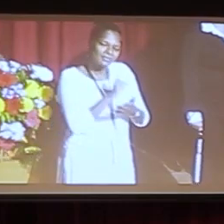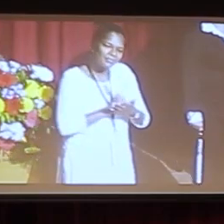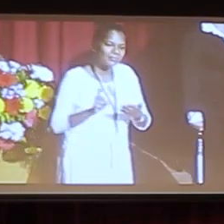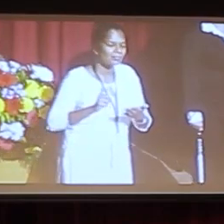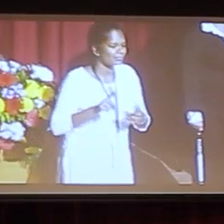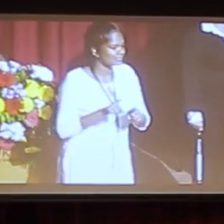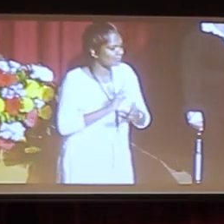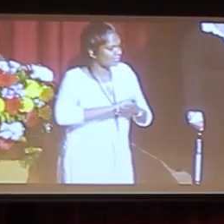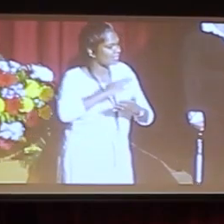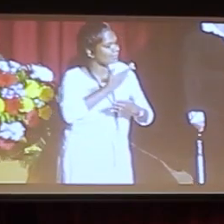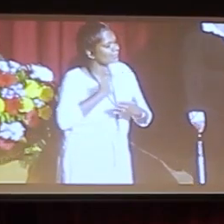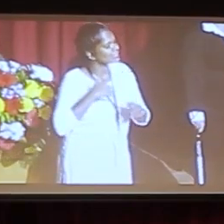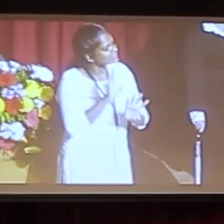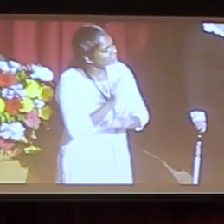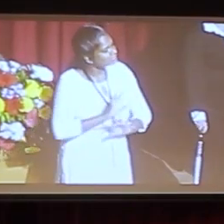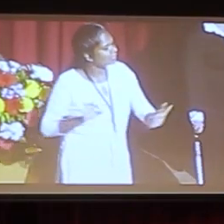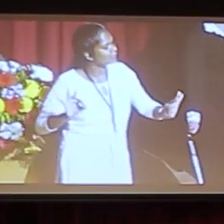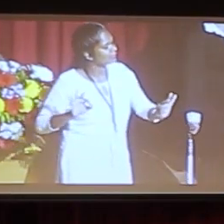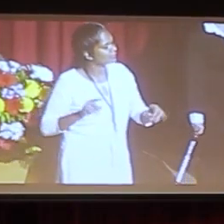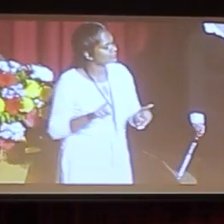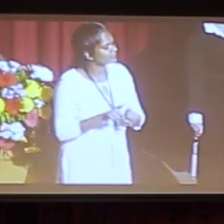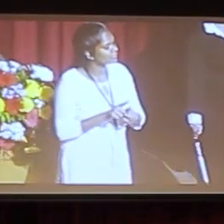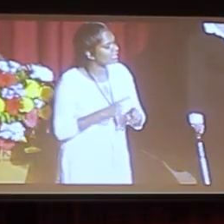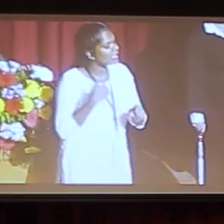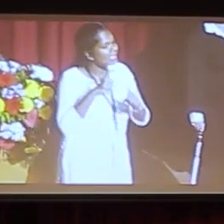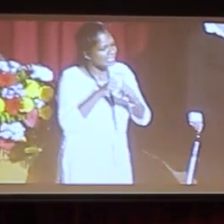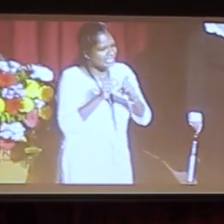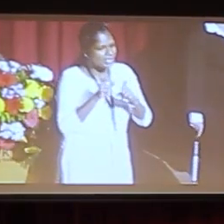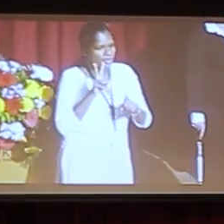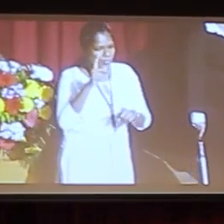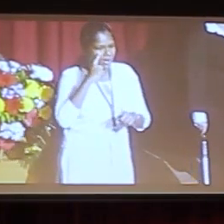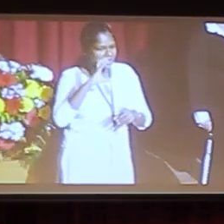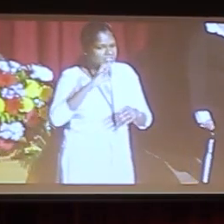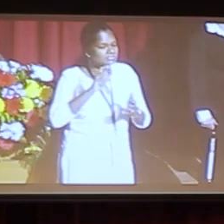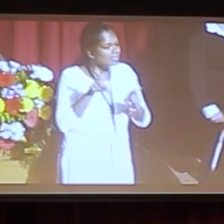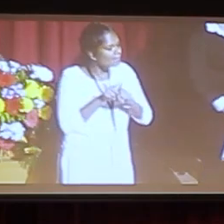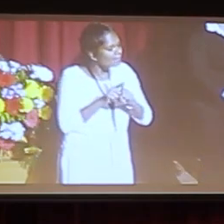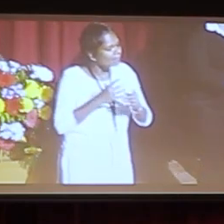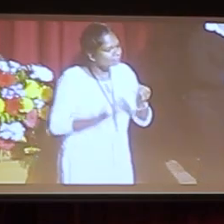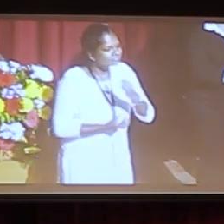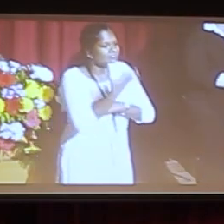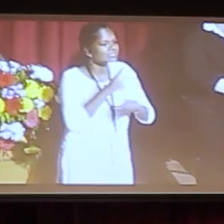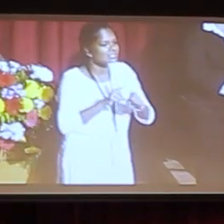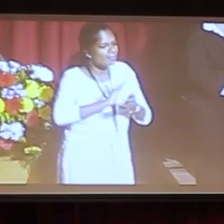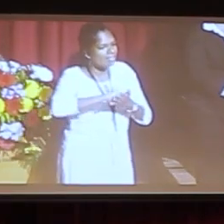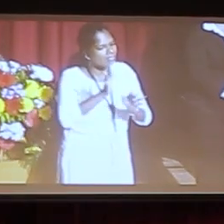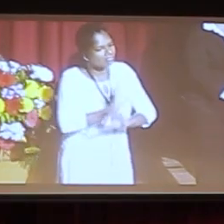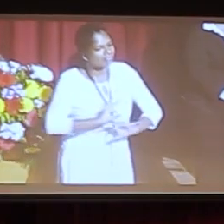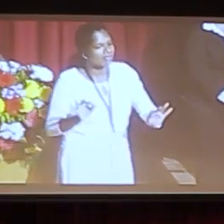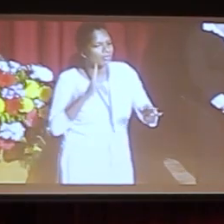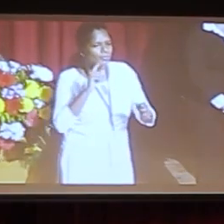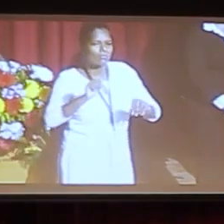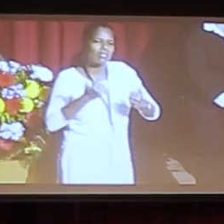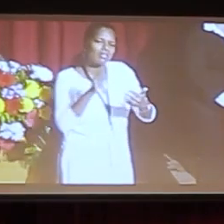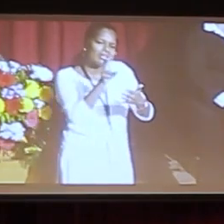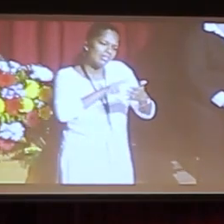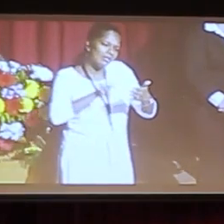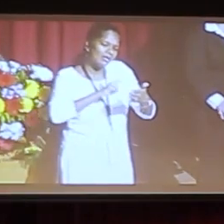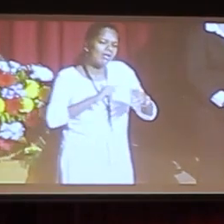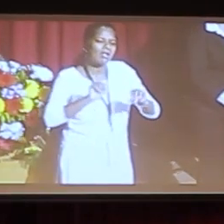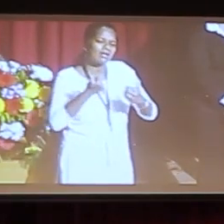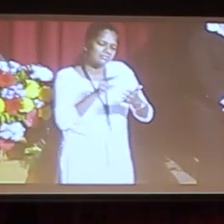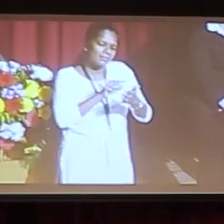why there is something called Android device, which everyone has, right? So we can read even in